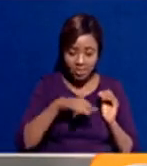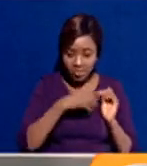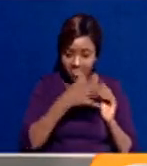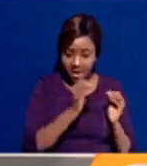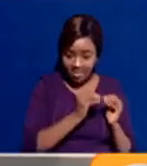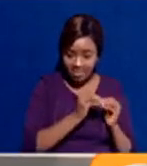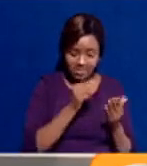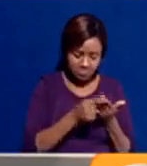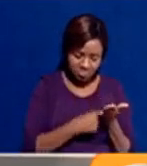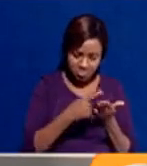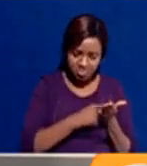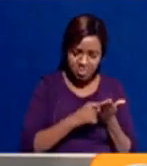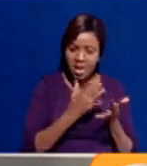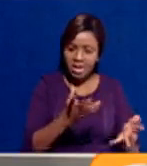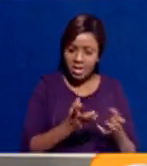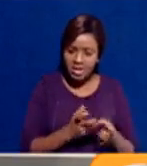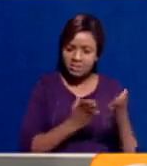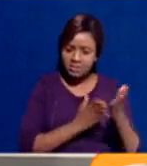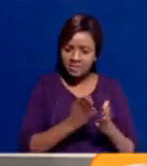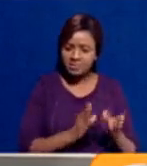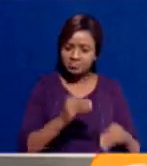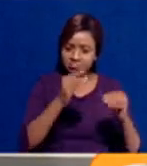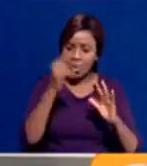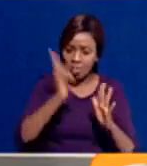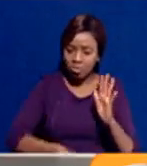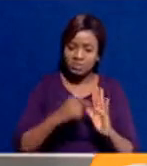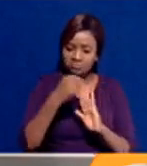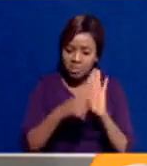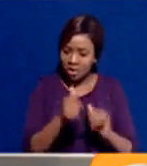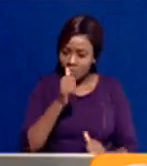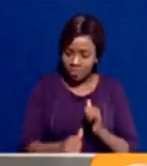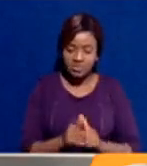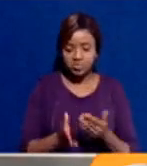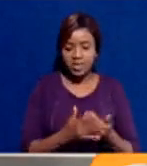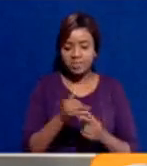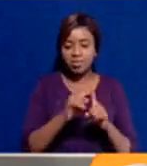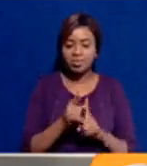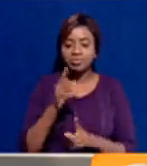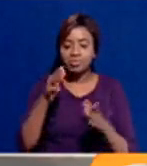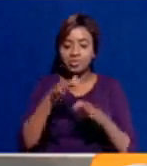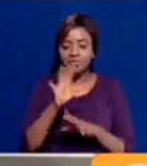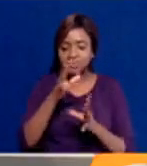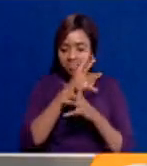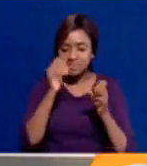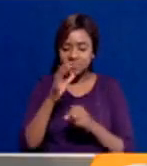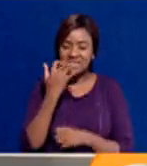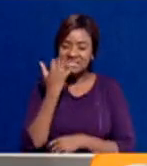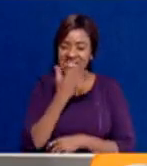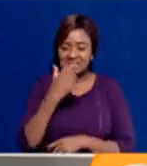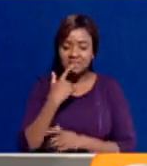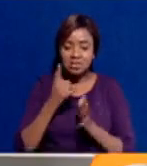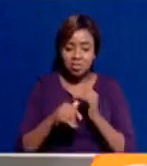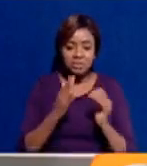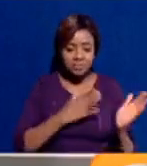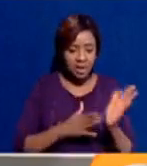the deliverables. And as Chemutai Goin reports, his deputy, Rigathi Gachagua, revealed a plan to crown the